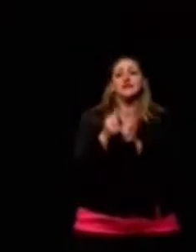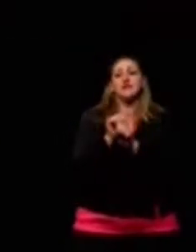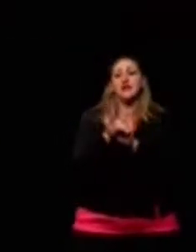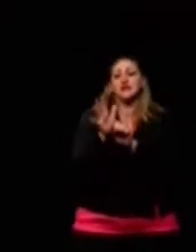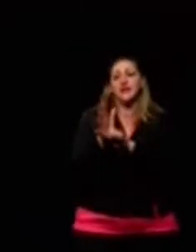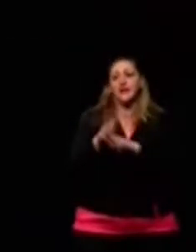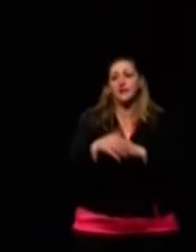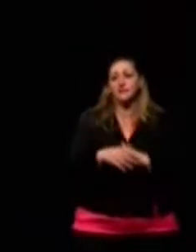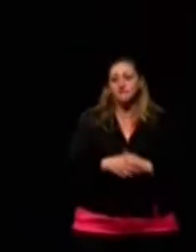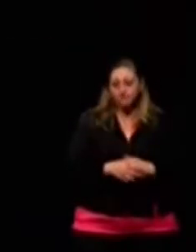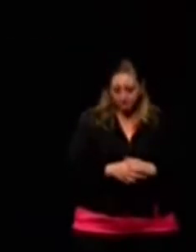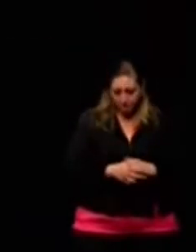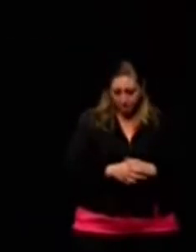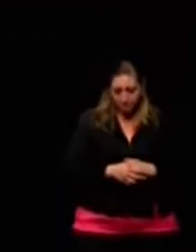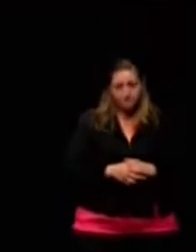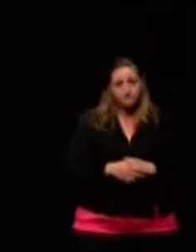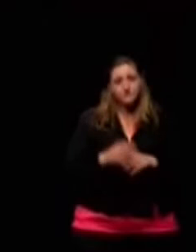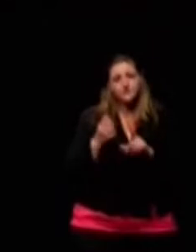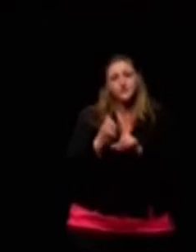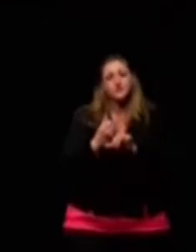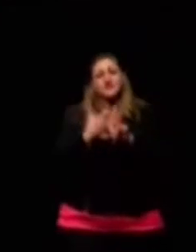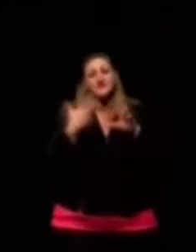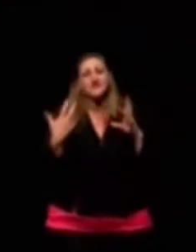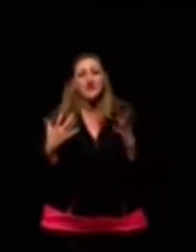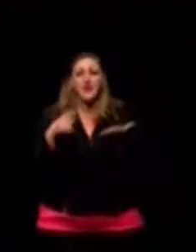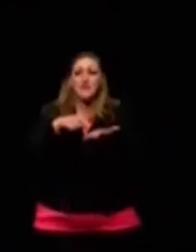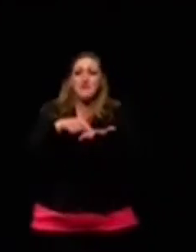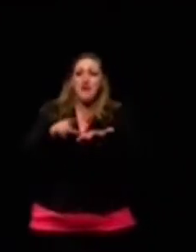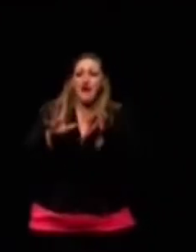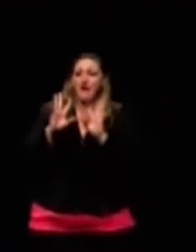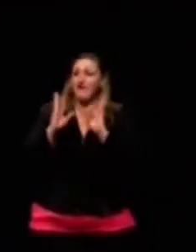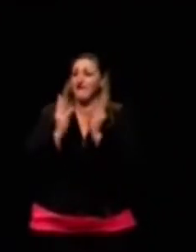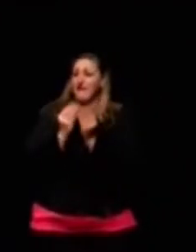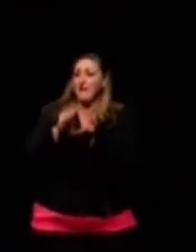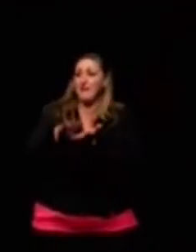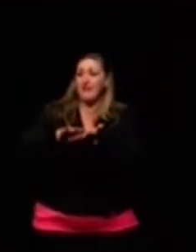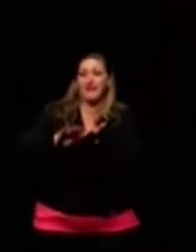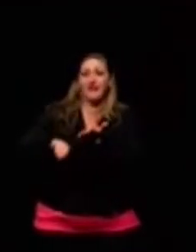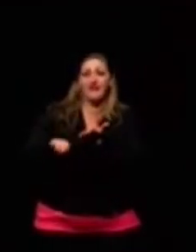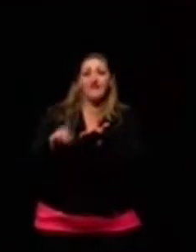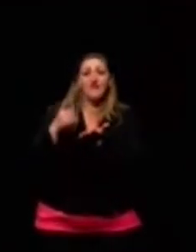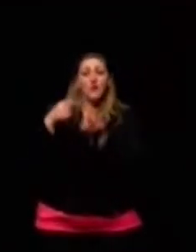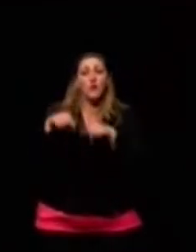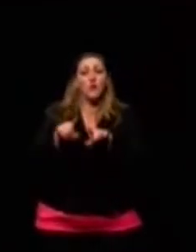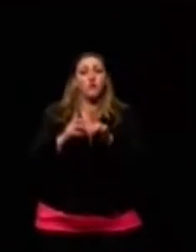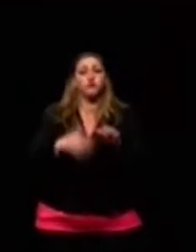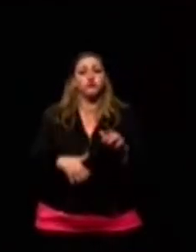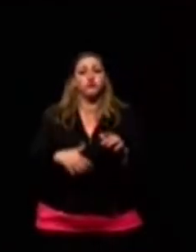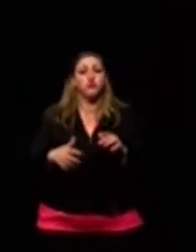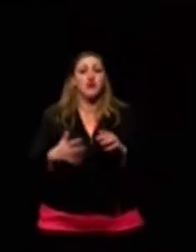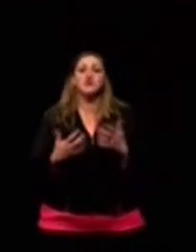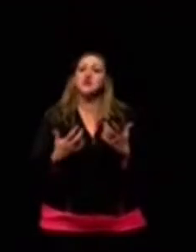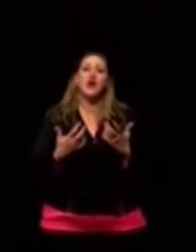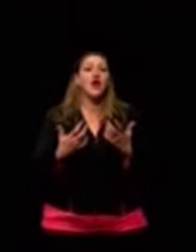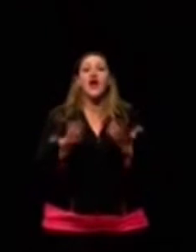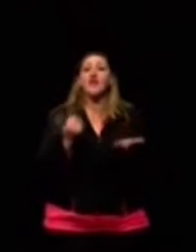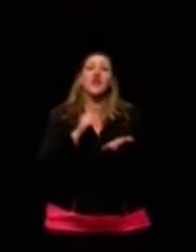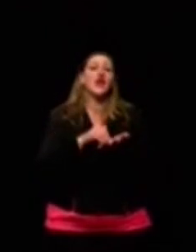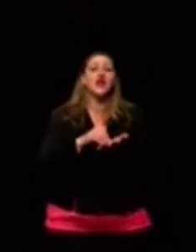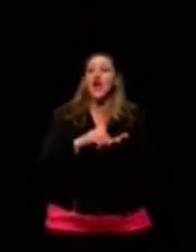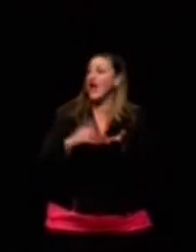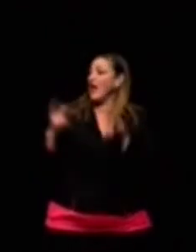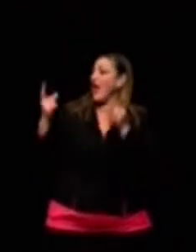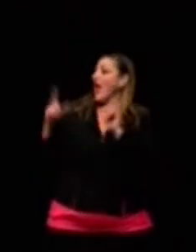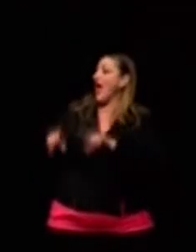pandemic. She expanded paid family leave, and with reproductive rights being